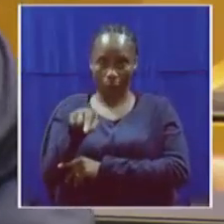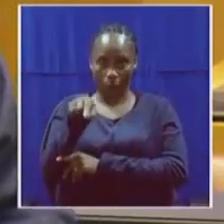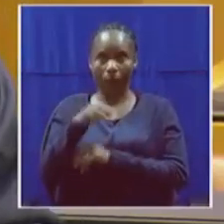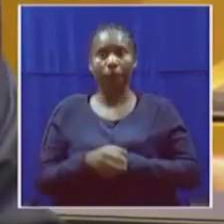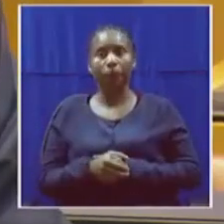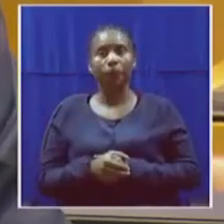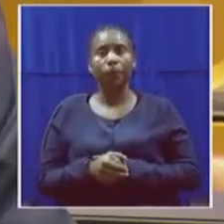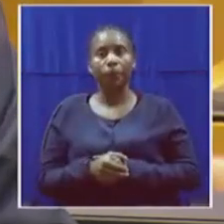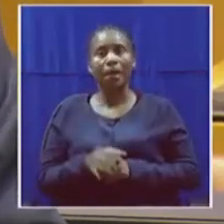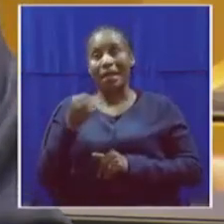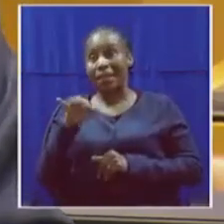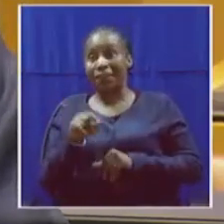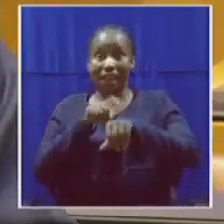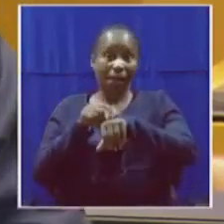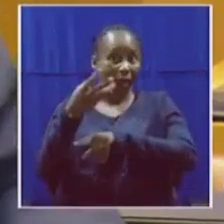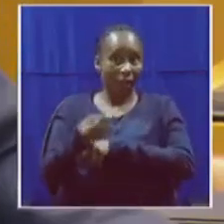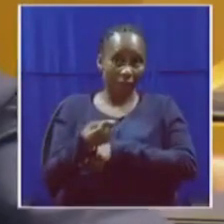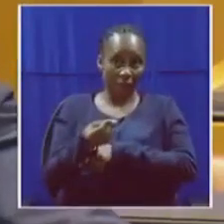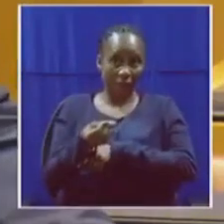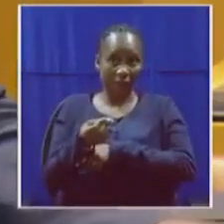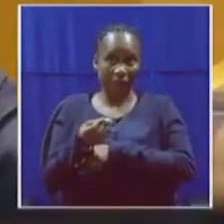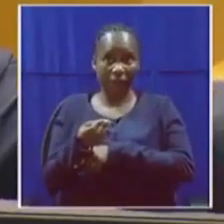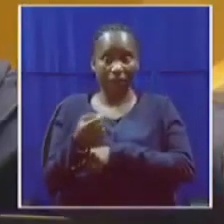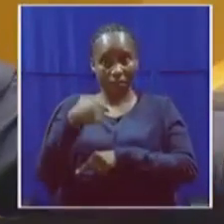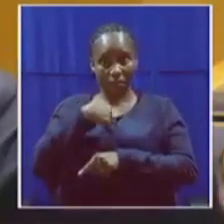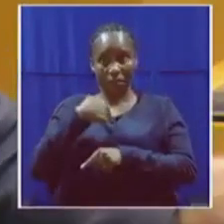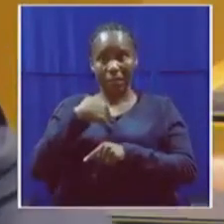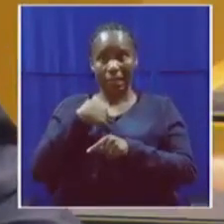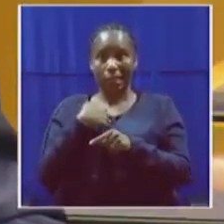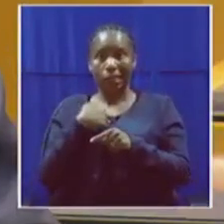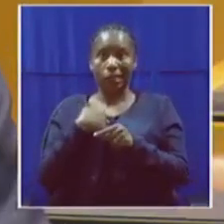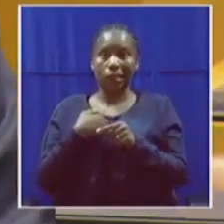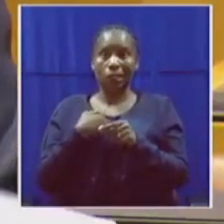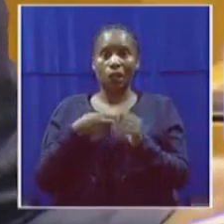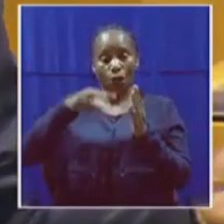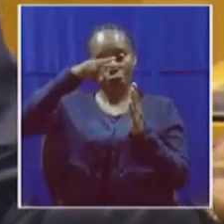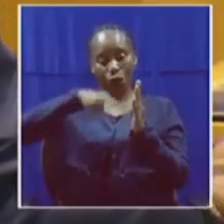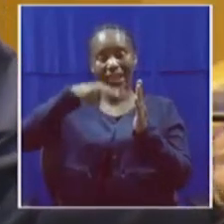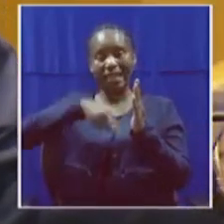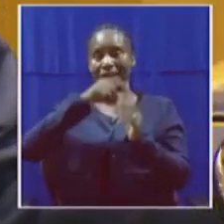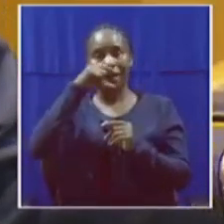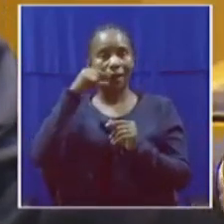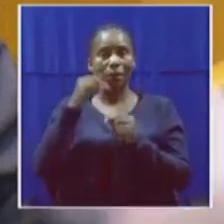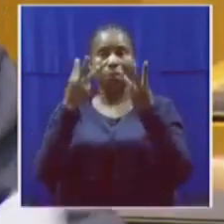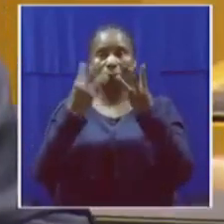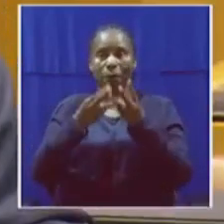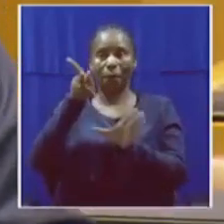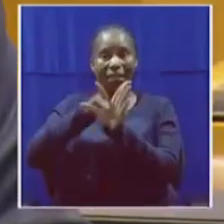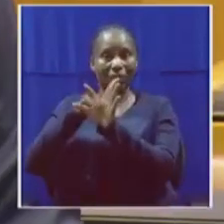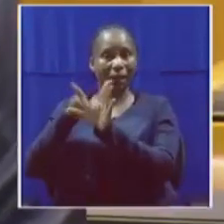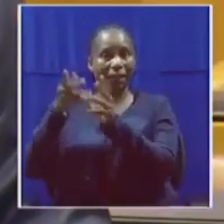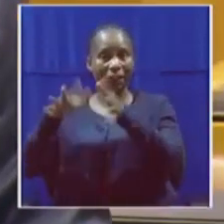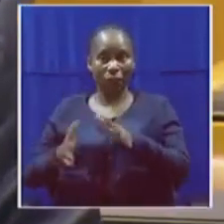if we have time, I wanted to read the people who participated at